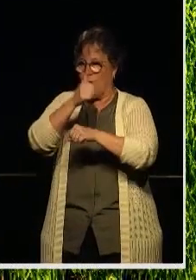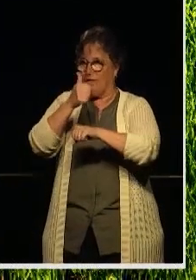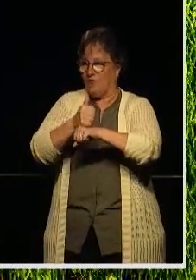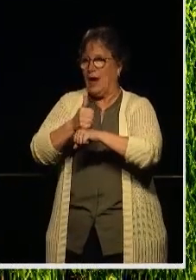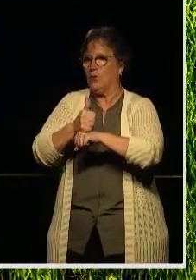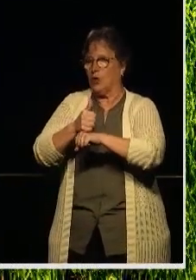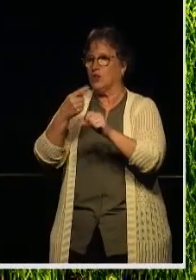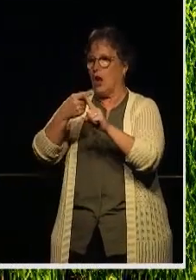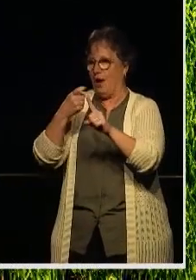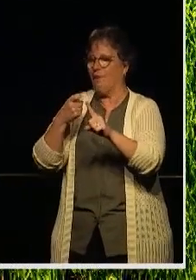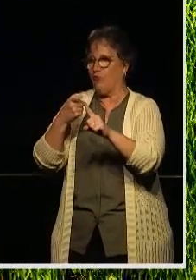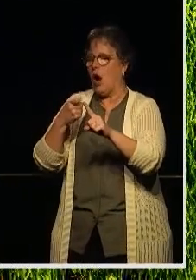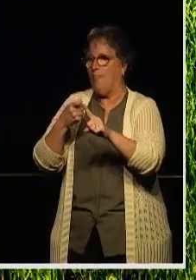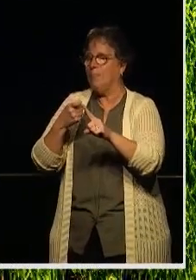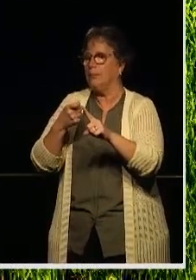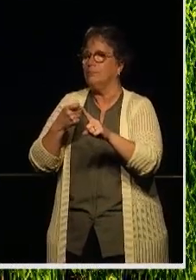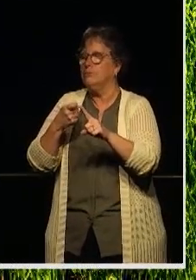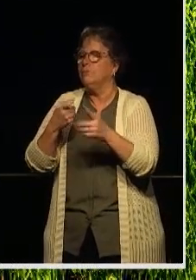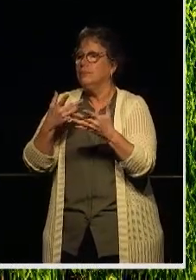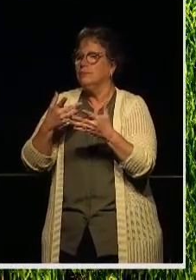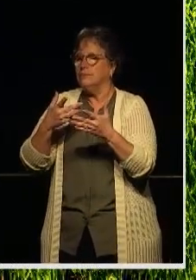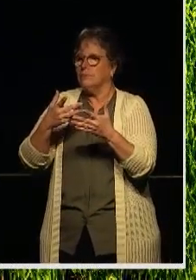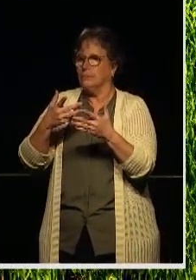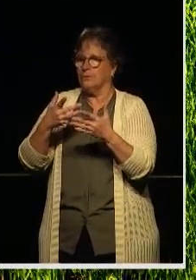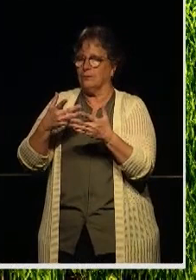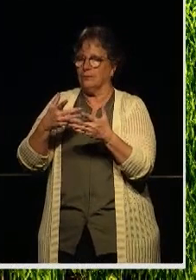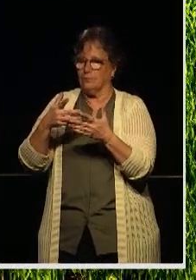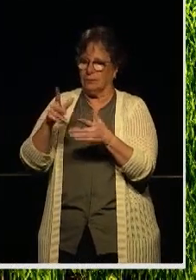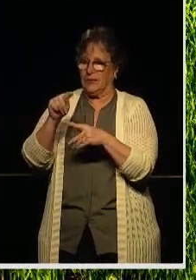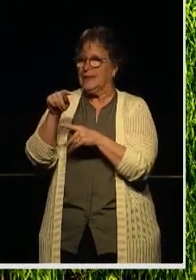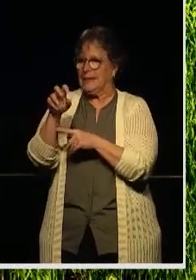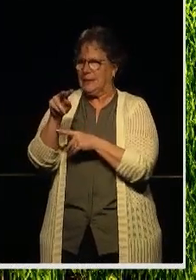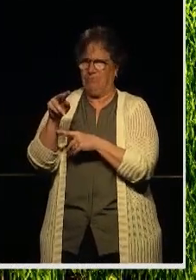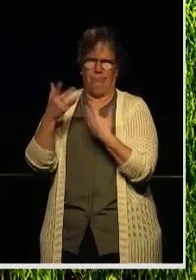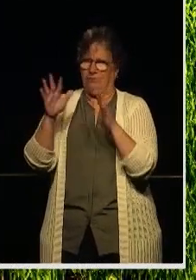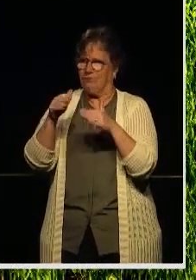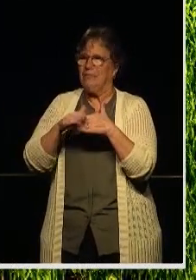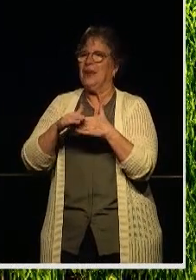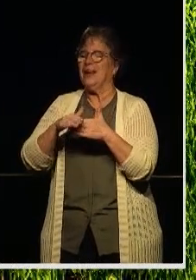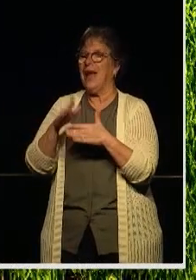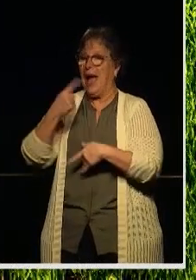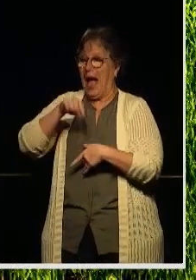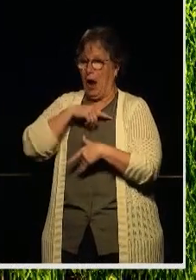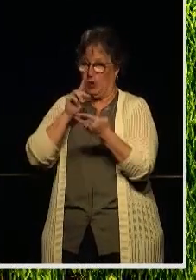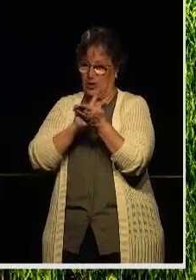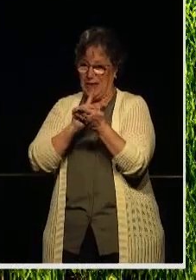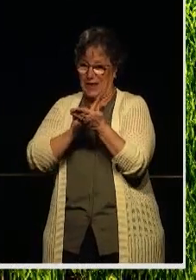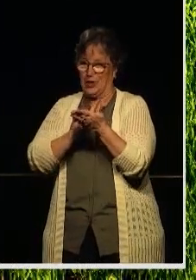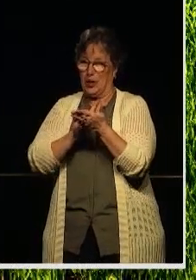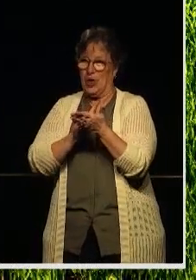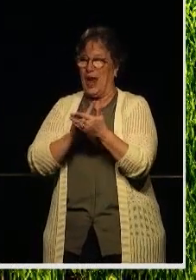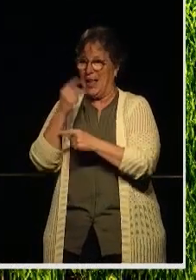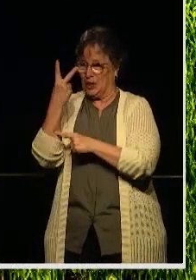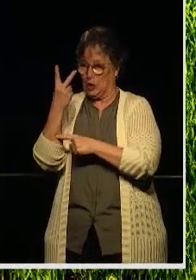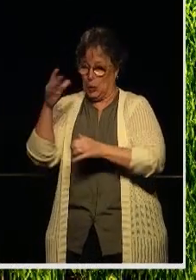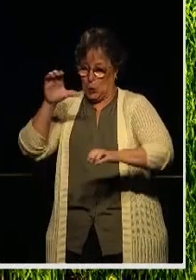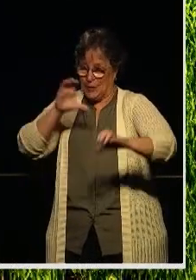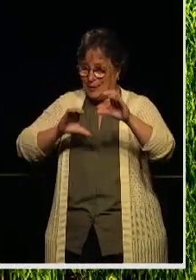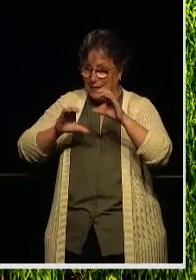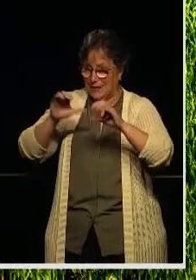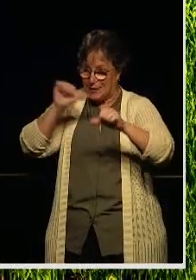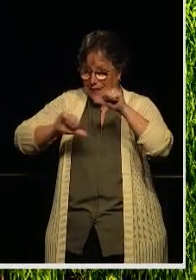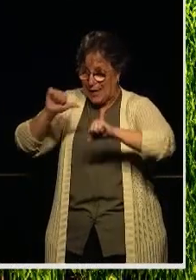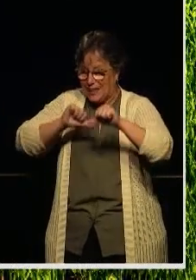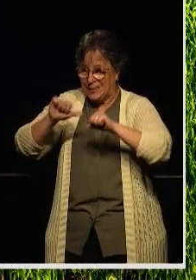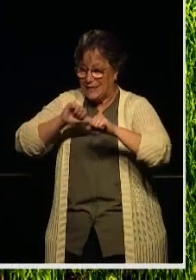State University, and our technical co-founder, Dr. Kyle Gabriel, has already designed 2 scientific instruments, as well as a countertop